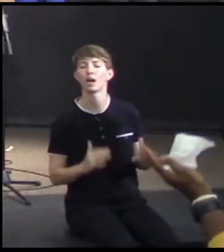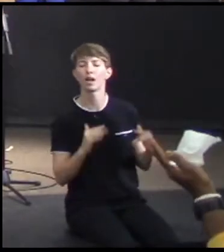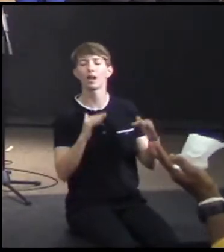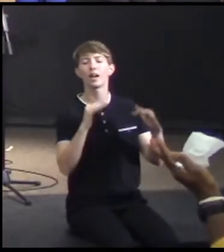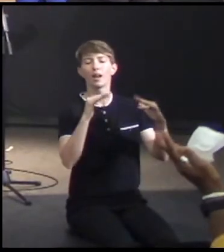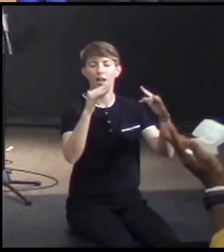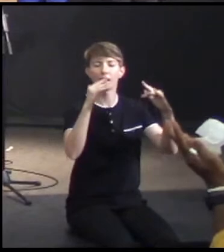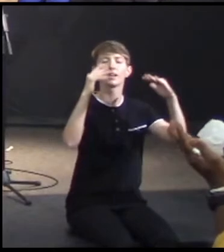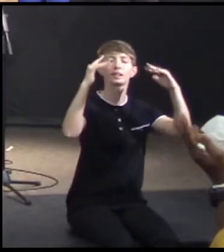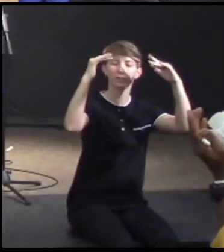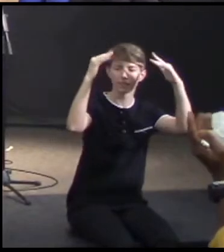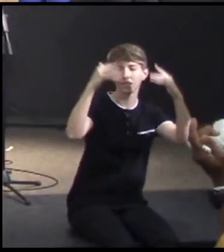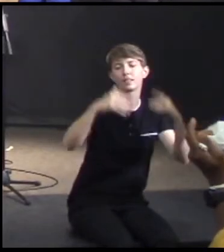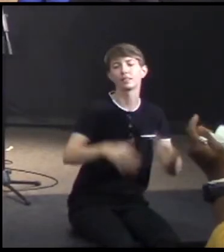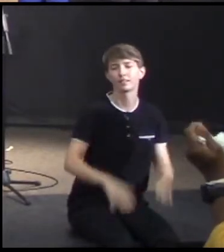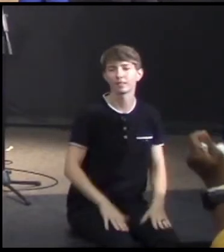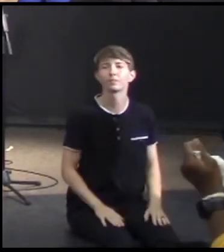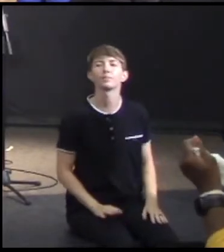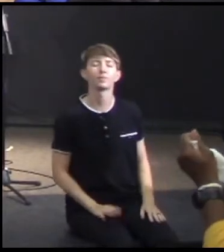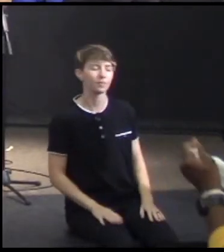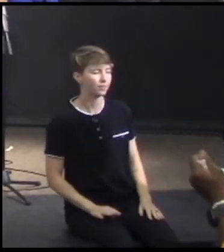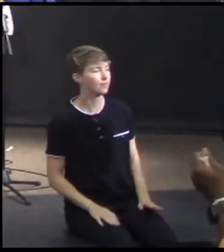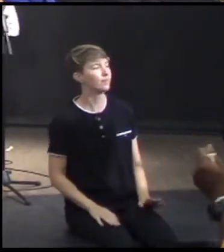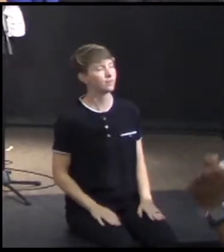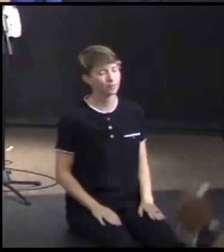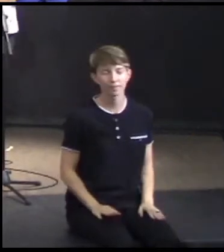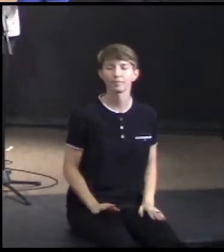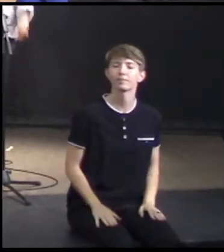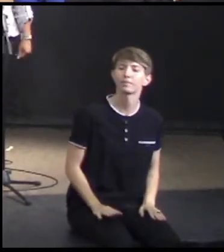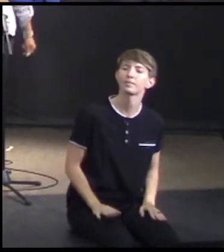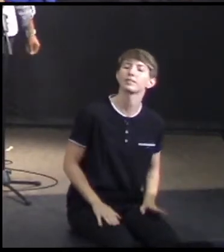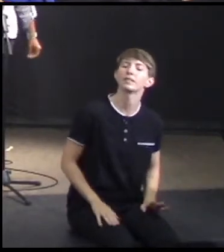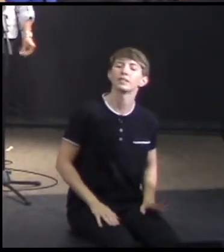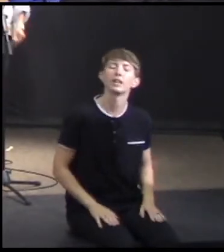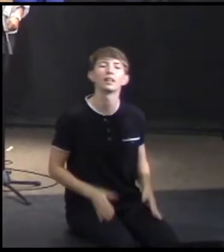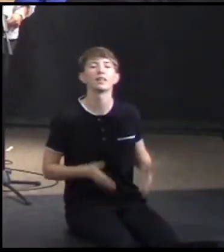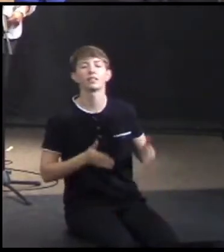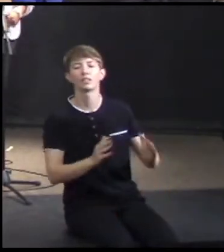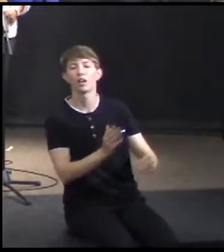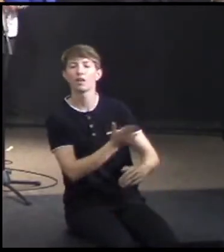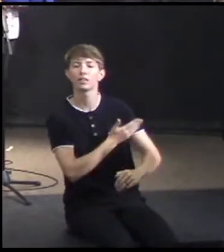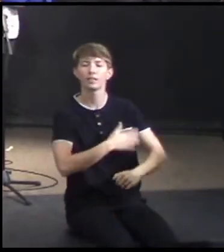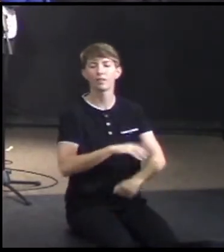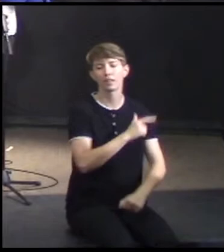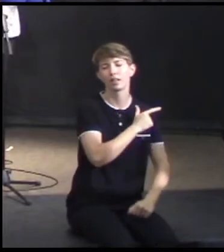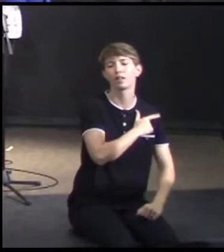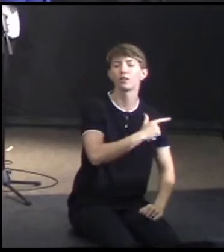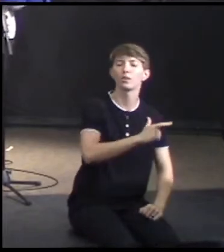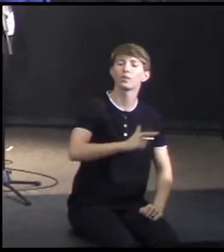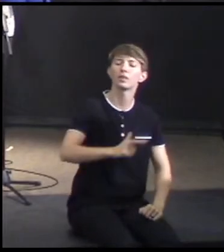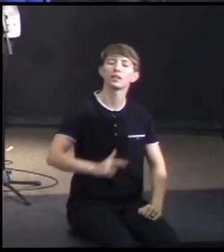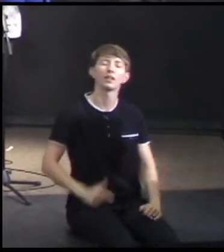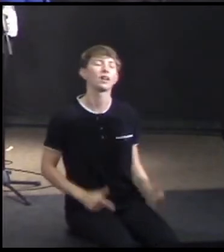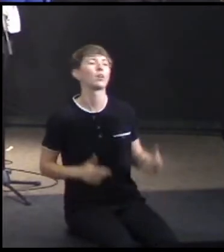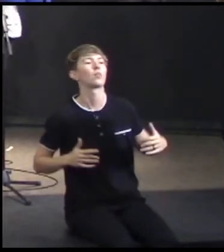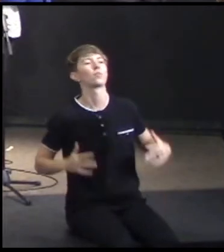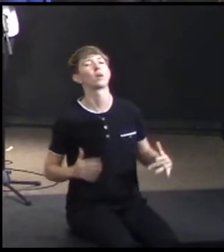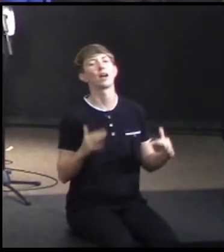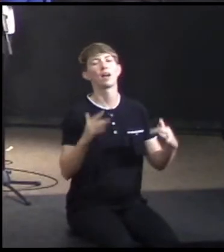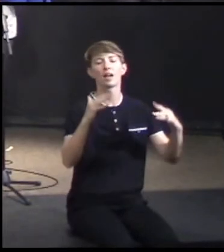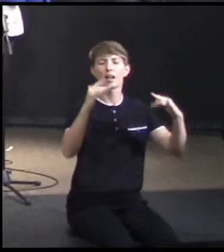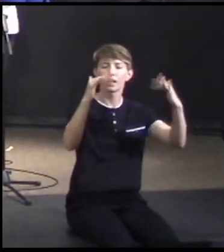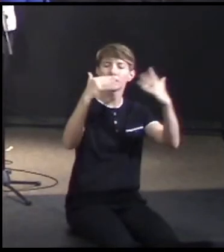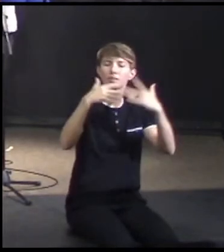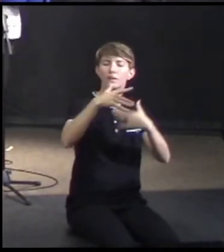it rise, yeah. Let the songs, let the songs of the Lord, let them